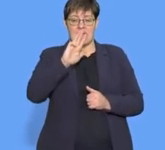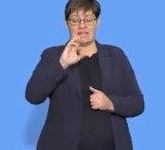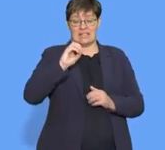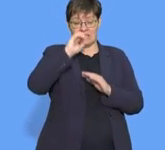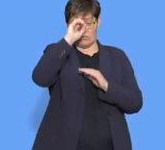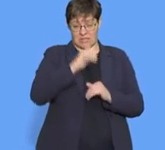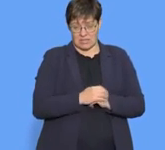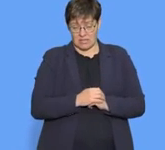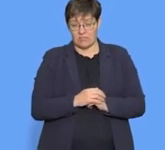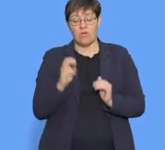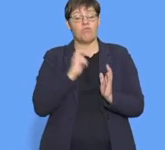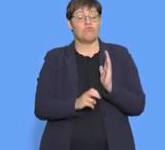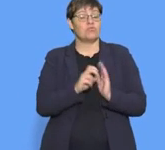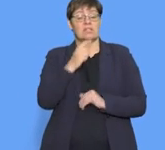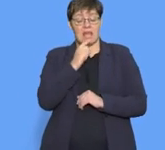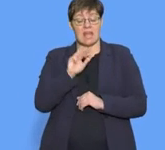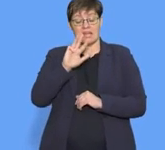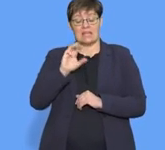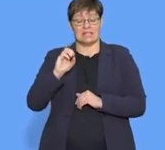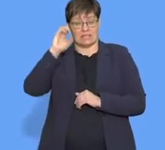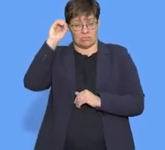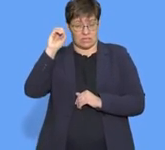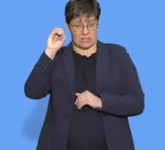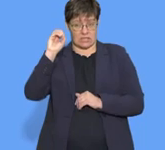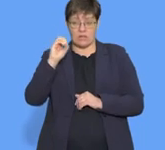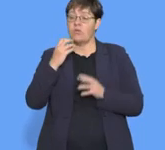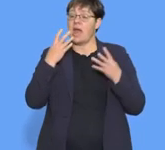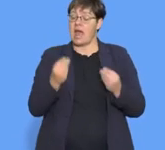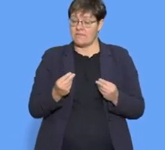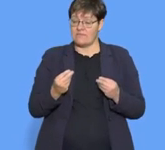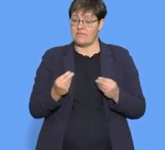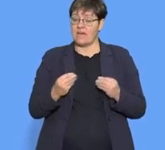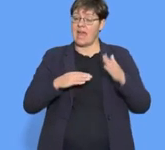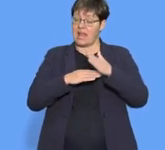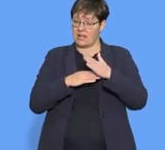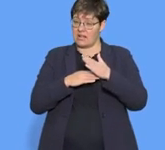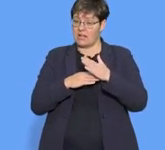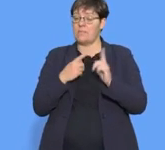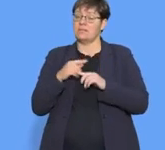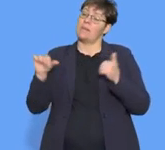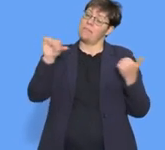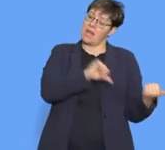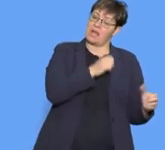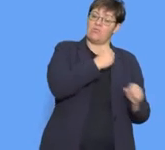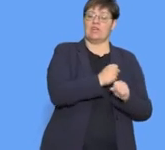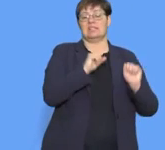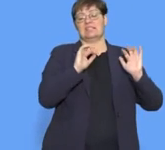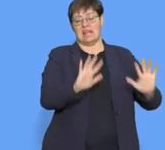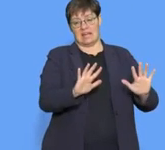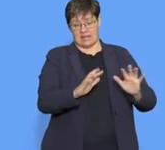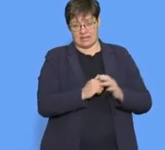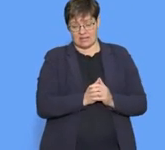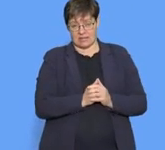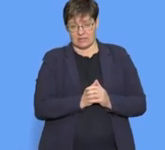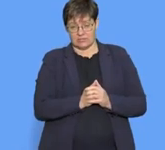right angle triangle, and remember our rules say that if it's a right angle triangle and you're dealing with angles, it means you've got to go back to your grade